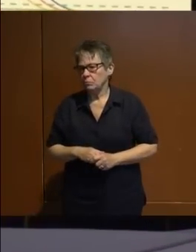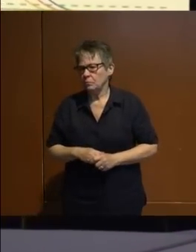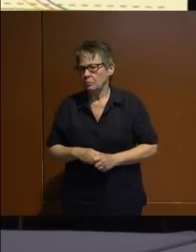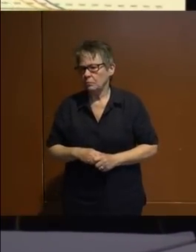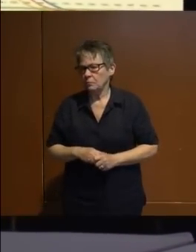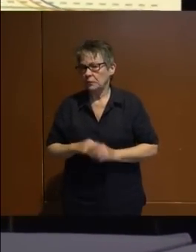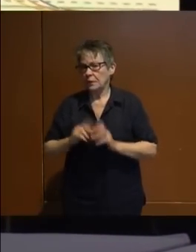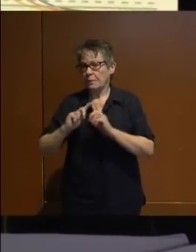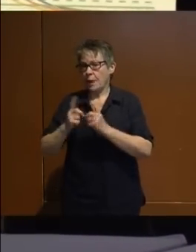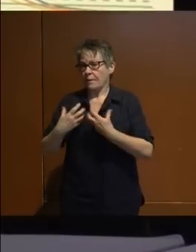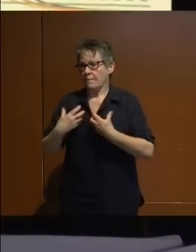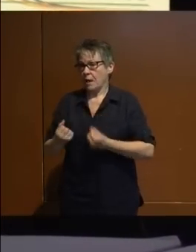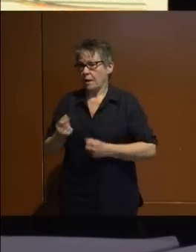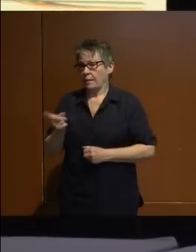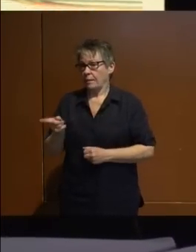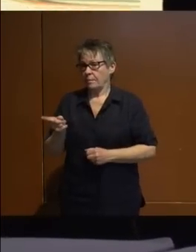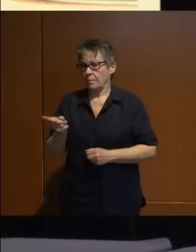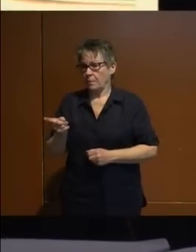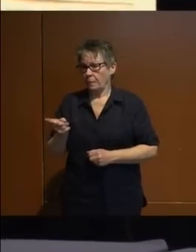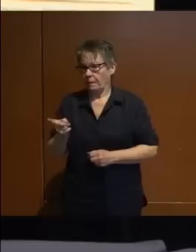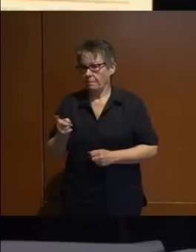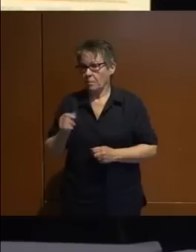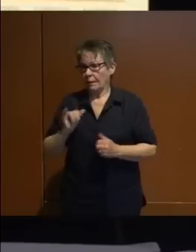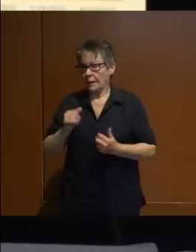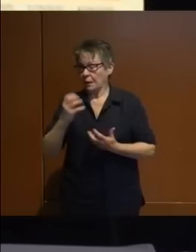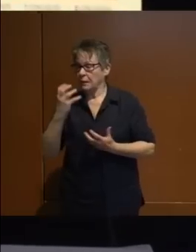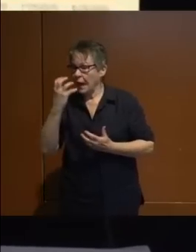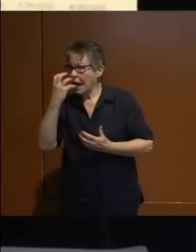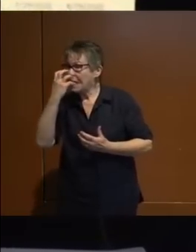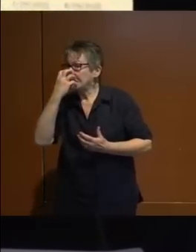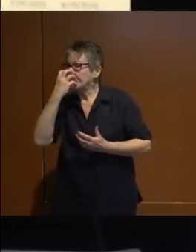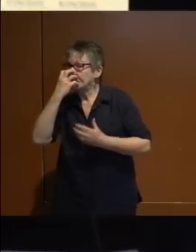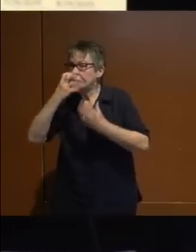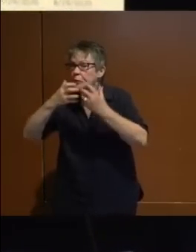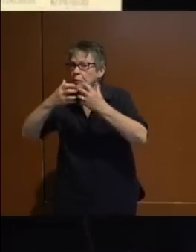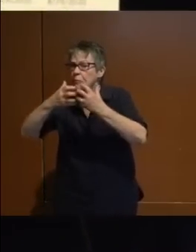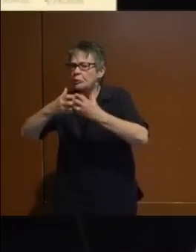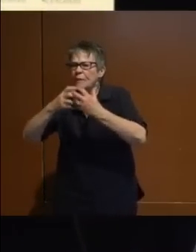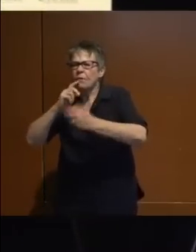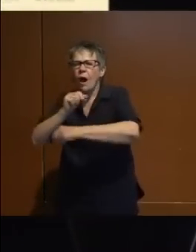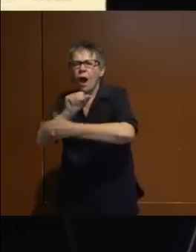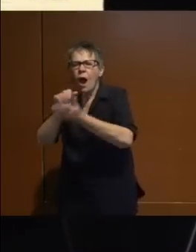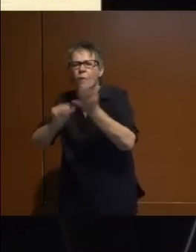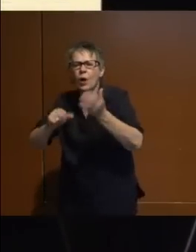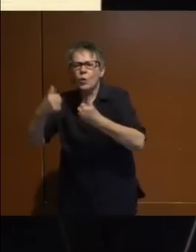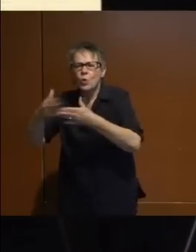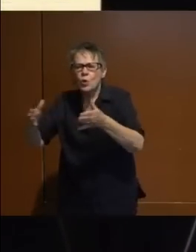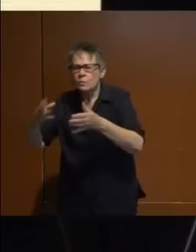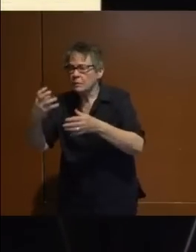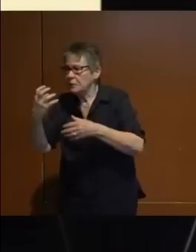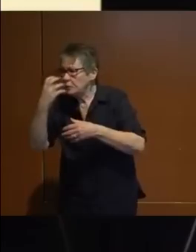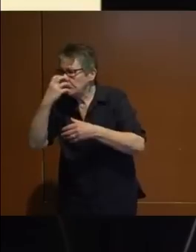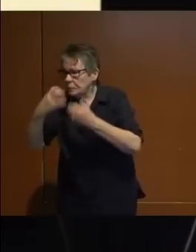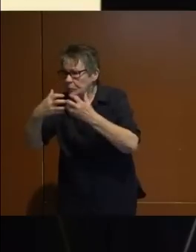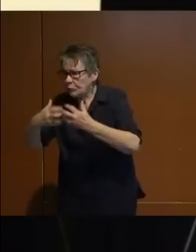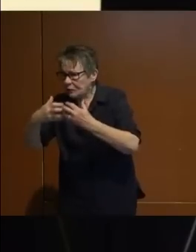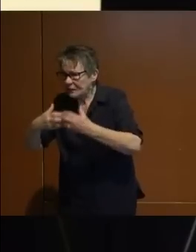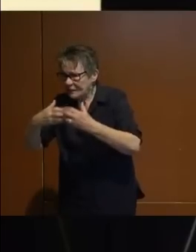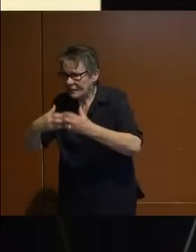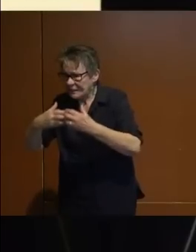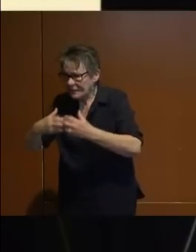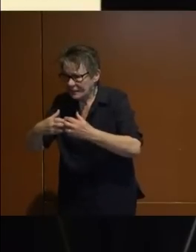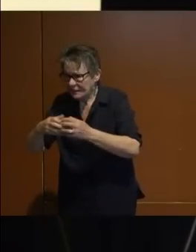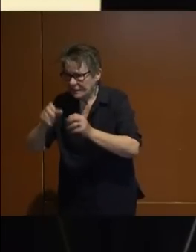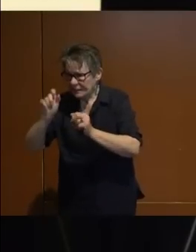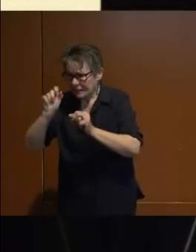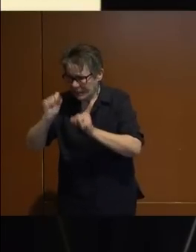There is a possibility that anesthesia machines with a certain implementation of certain valve would be able to be